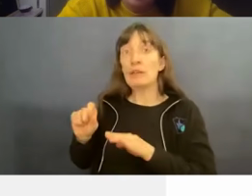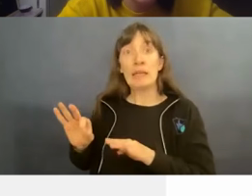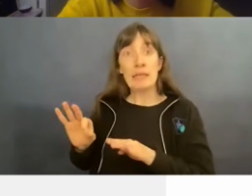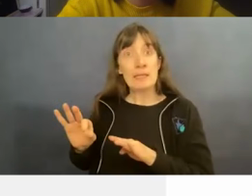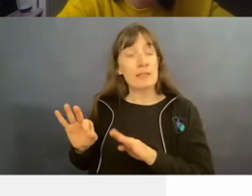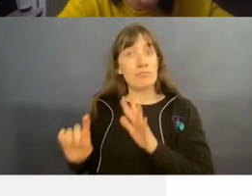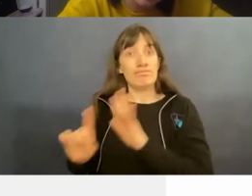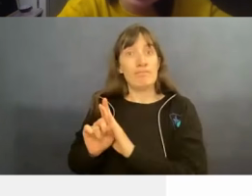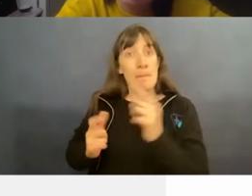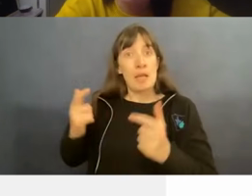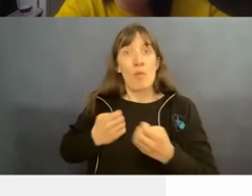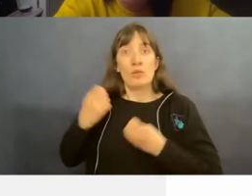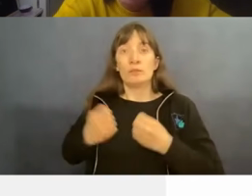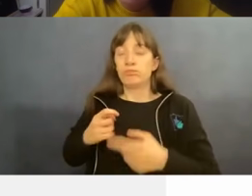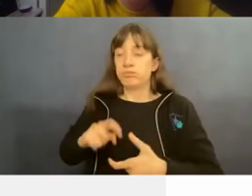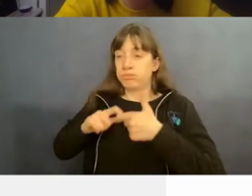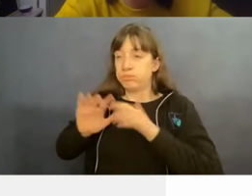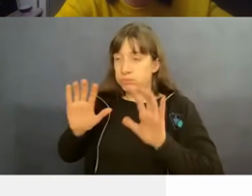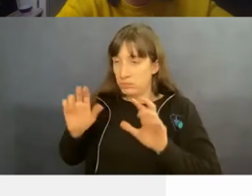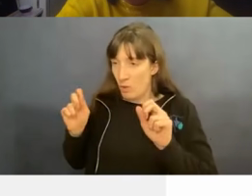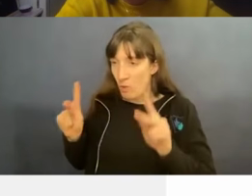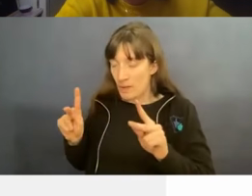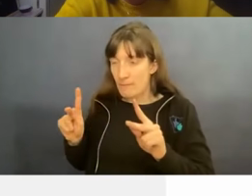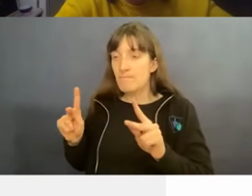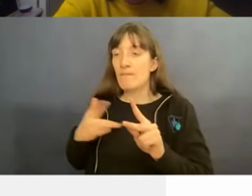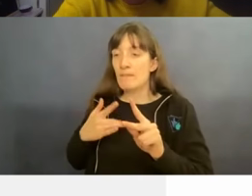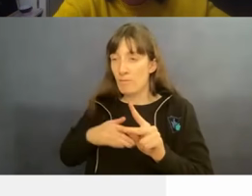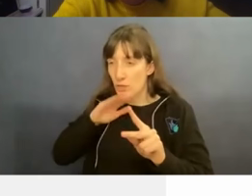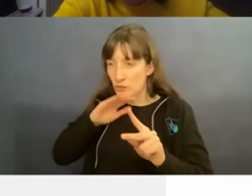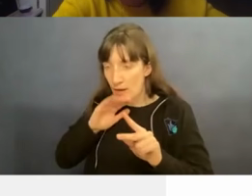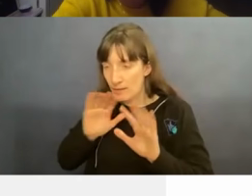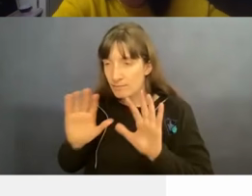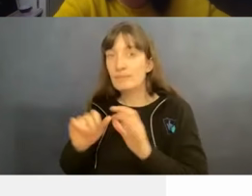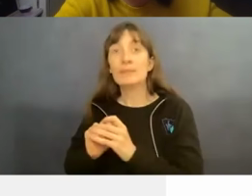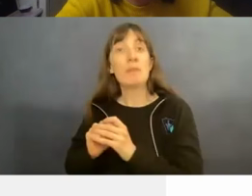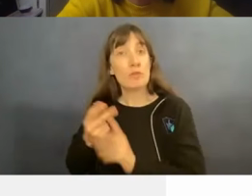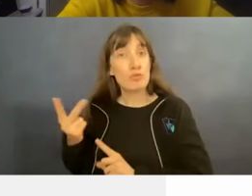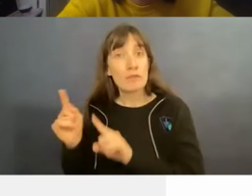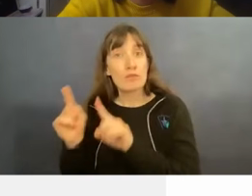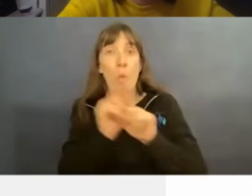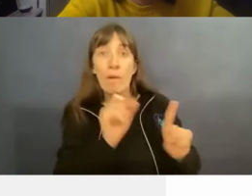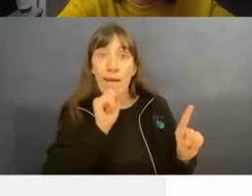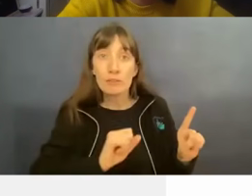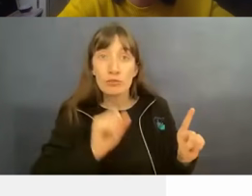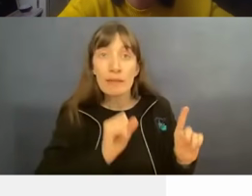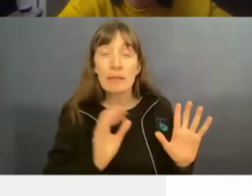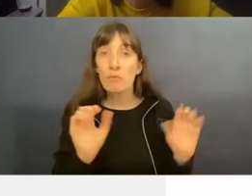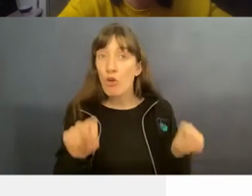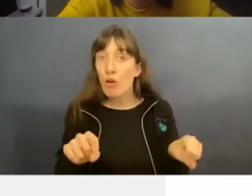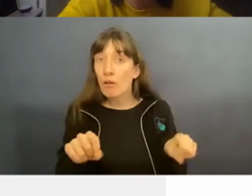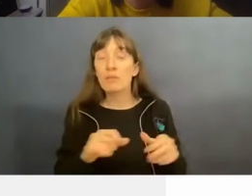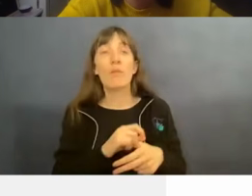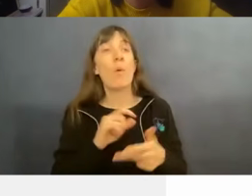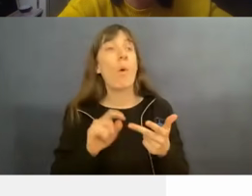a break, pausing, saying, hey, this is getting really frustrating. What if we went and got some ice cream? Or what if we went and,